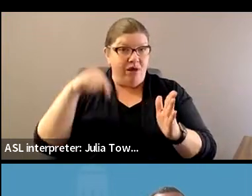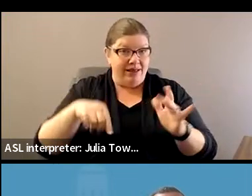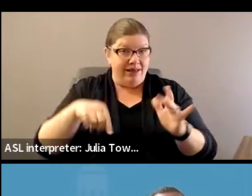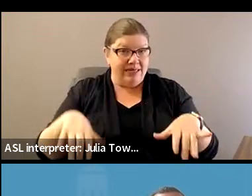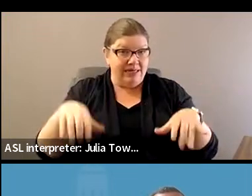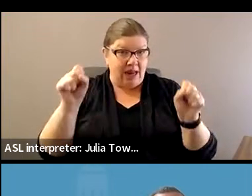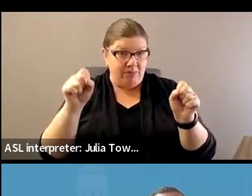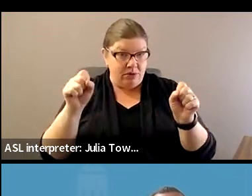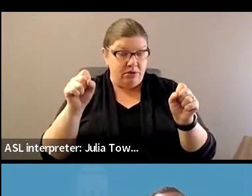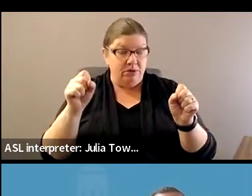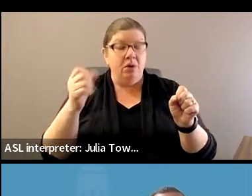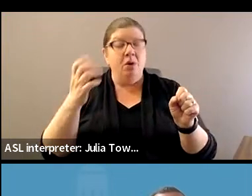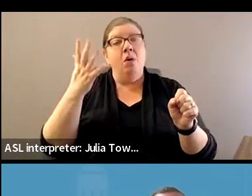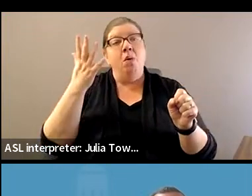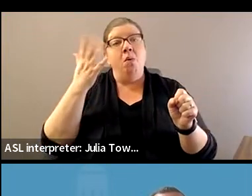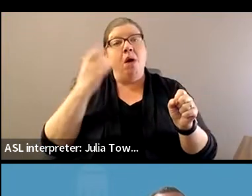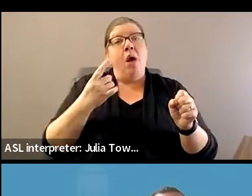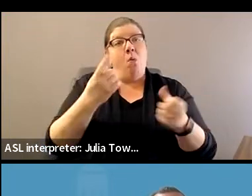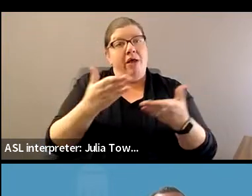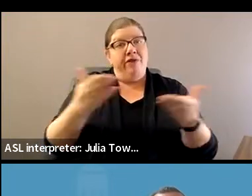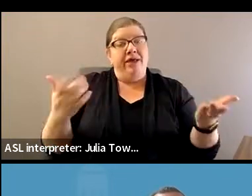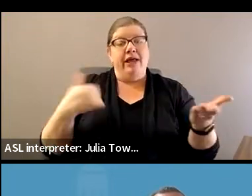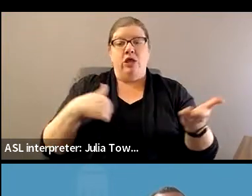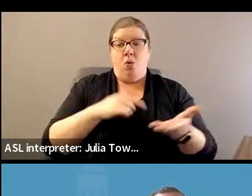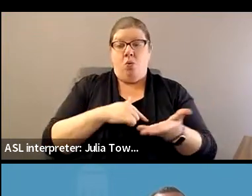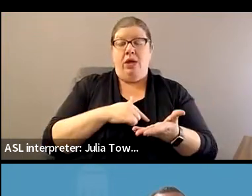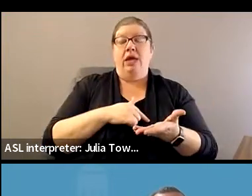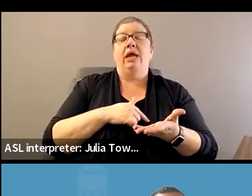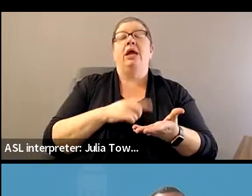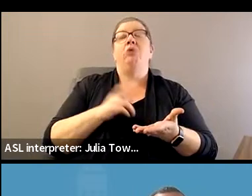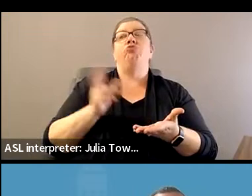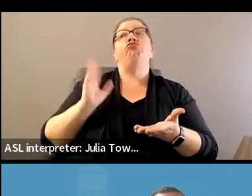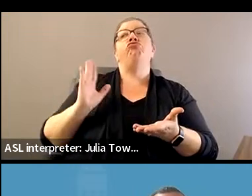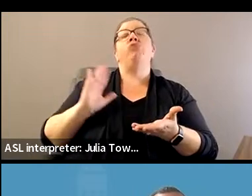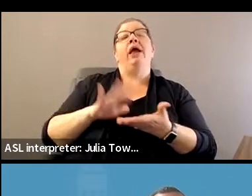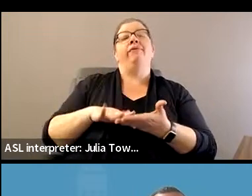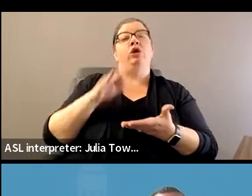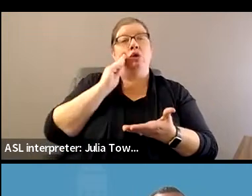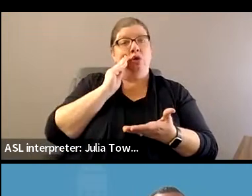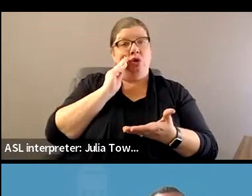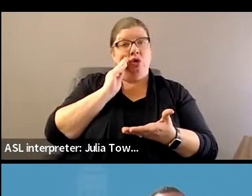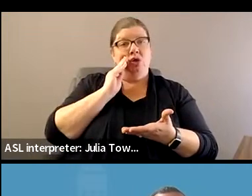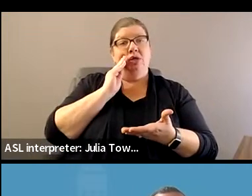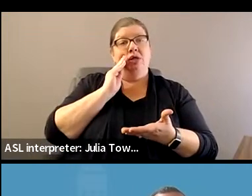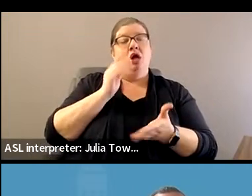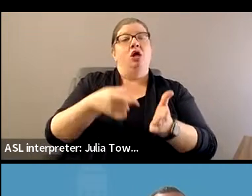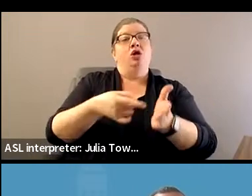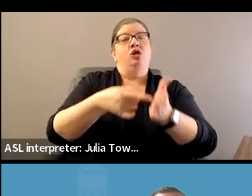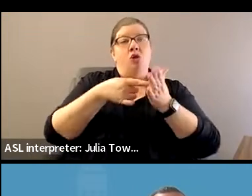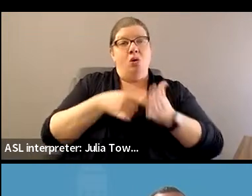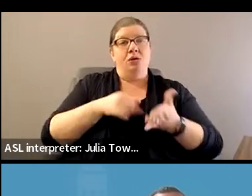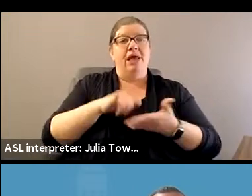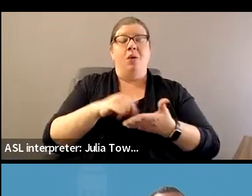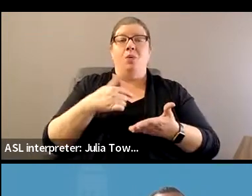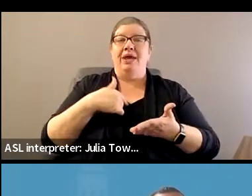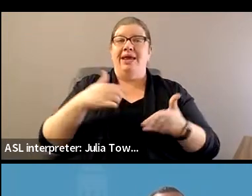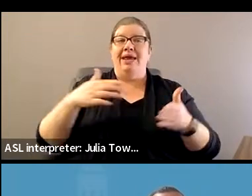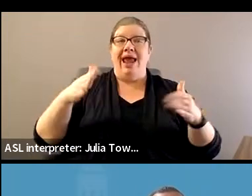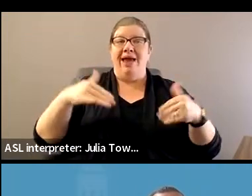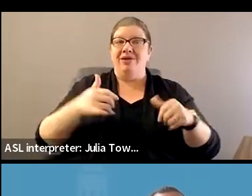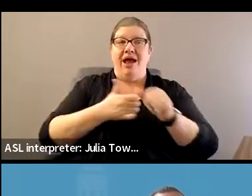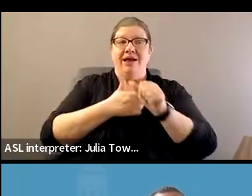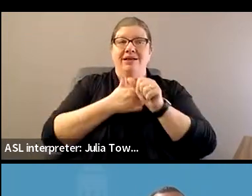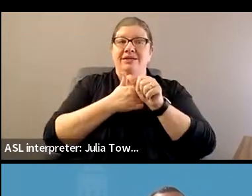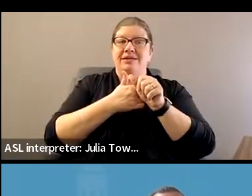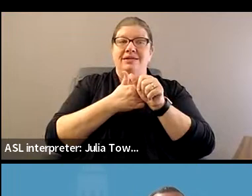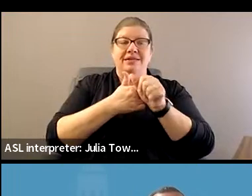adoption, because one of the things we have learned, our historical knowledge shows that we have not stuck to